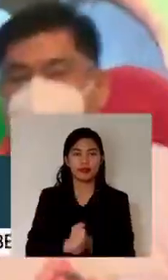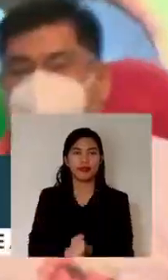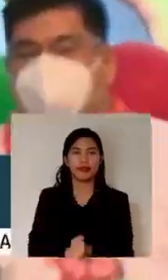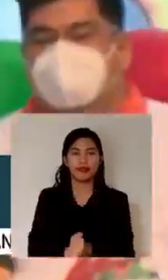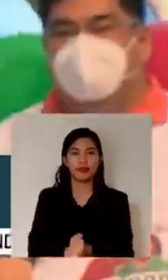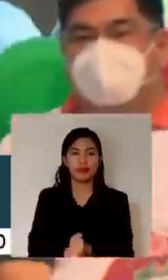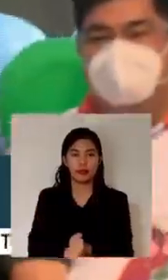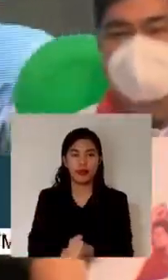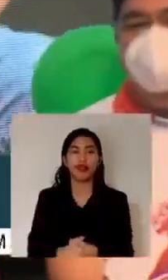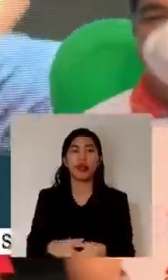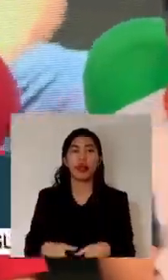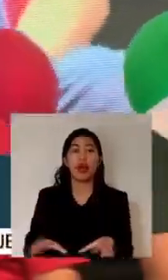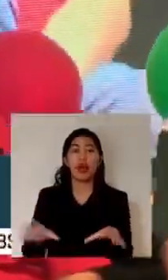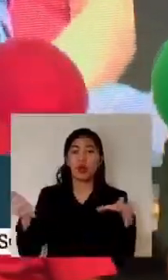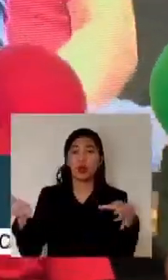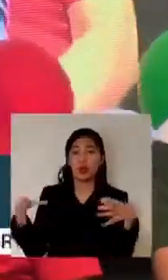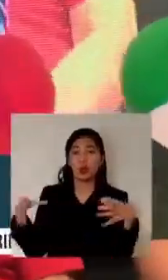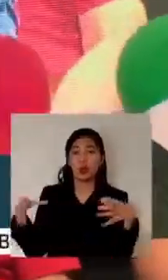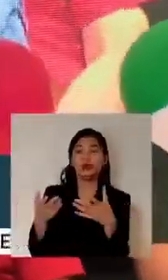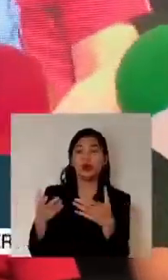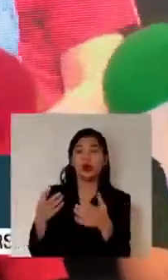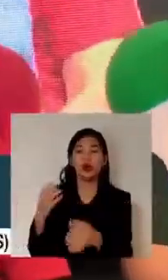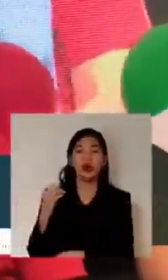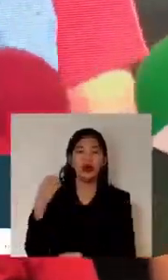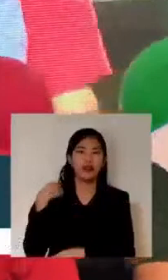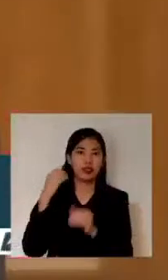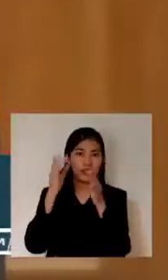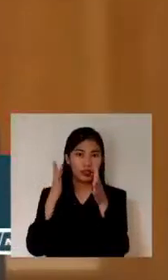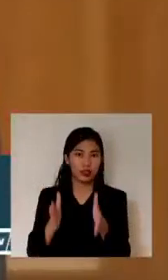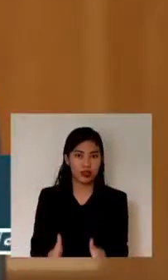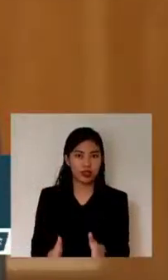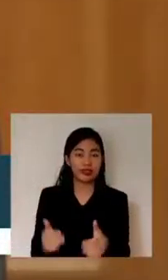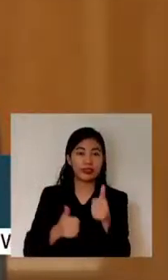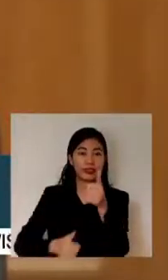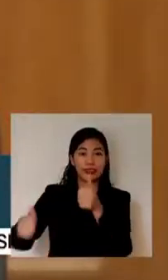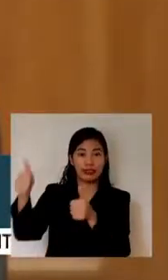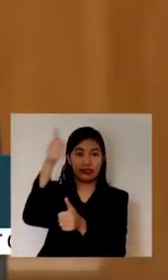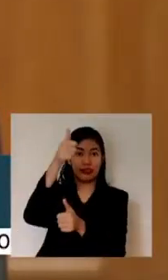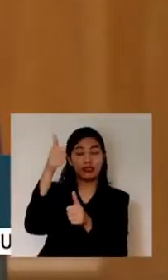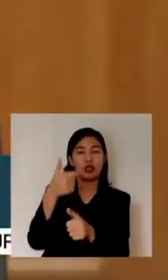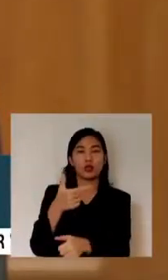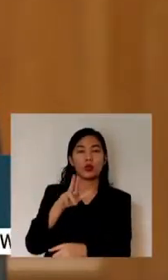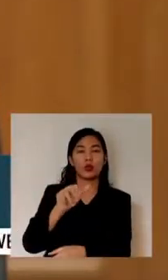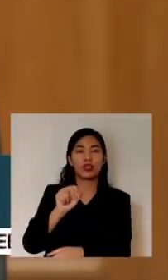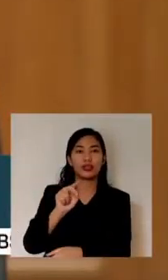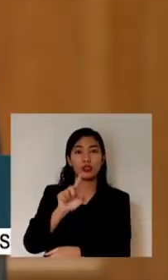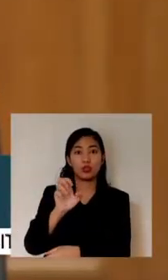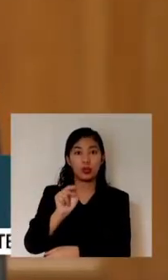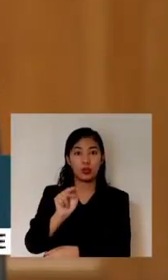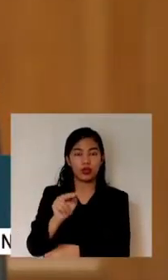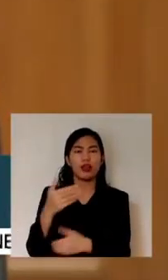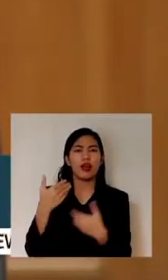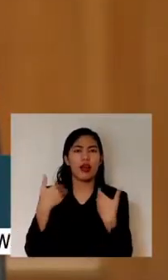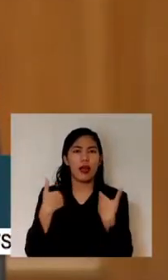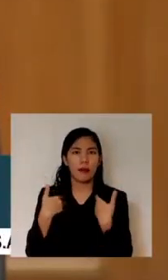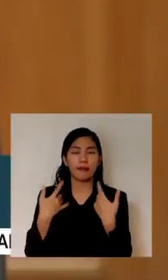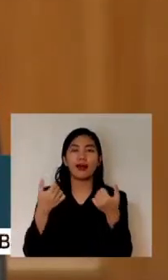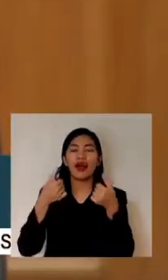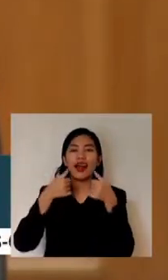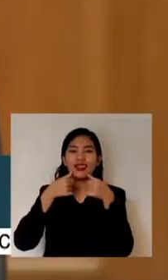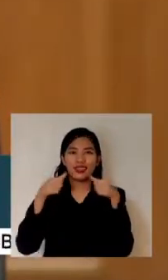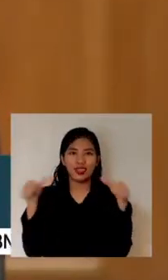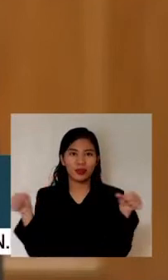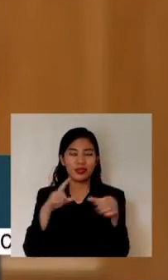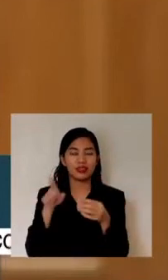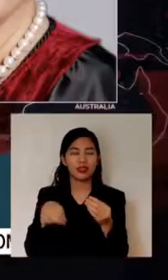the division's presiding officer and most senior commissioner, Rowena Guanzon, is already making public her vote in